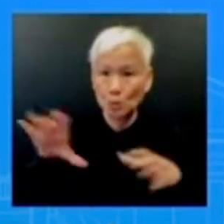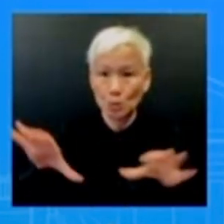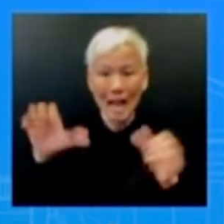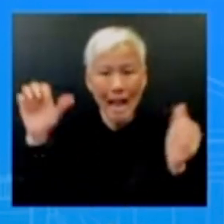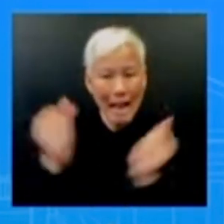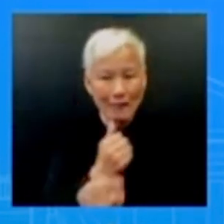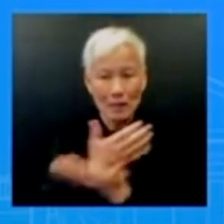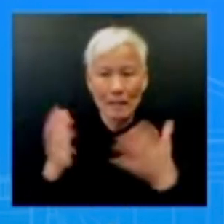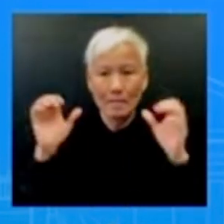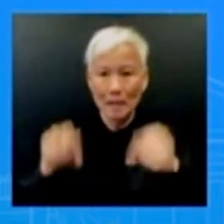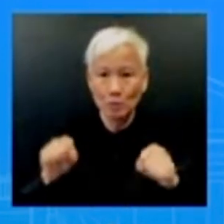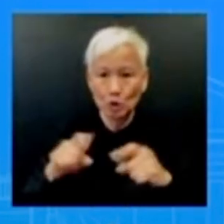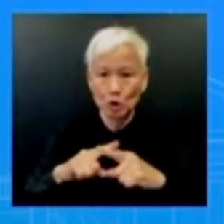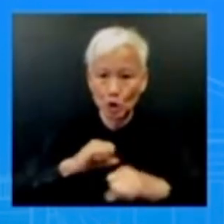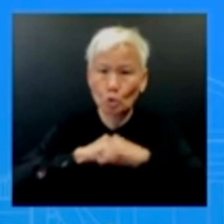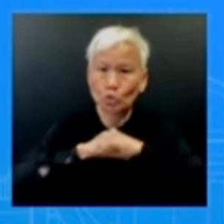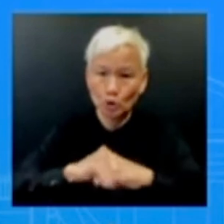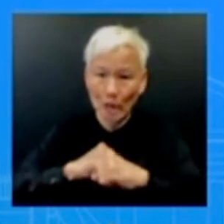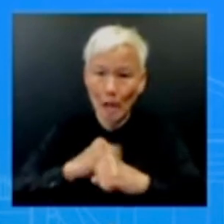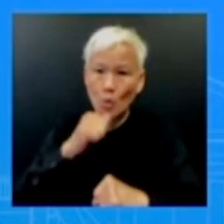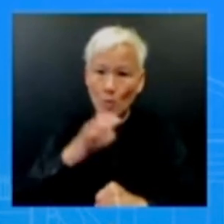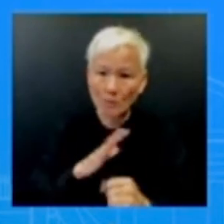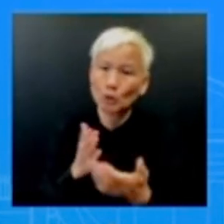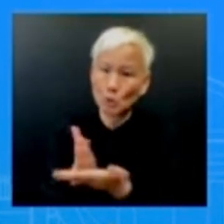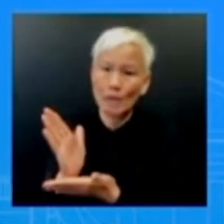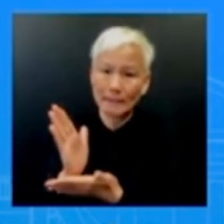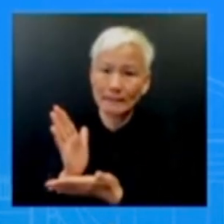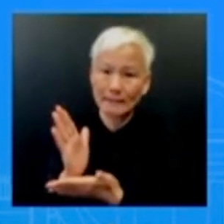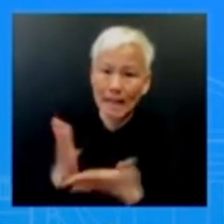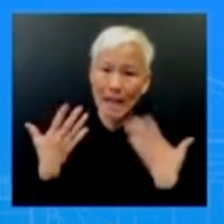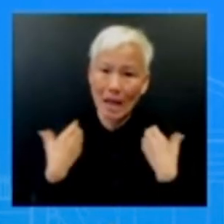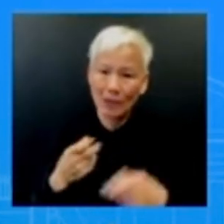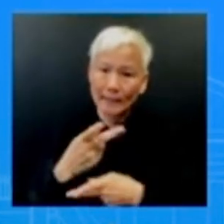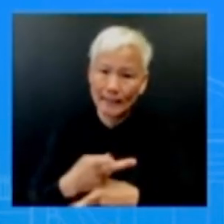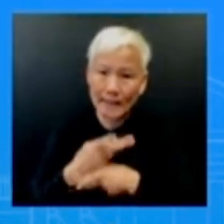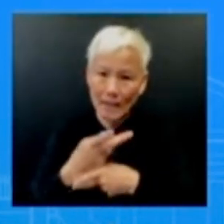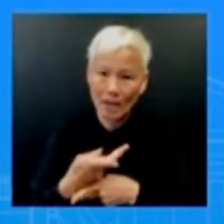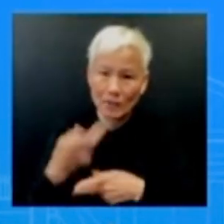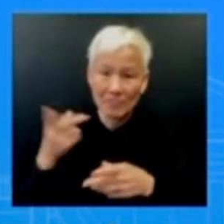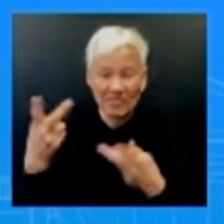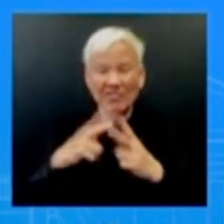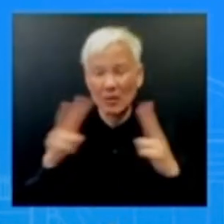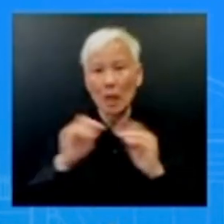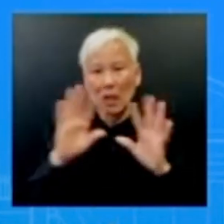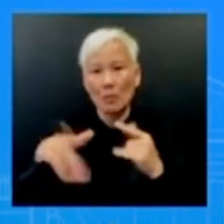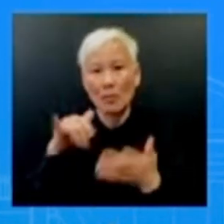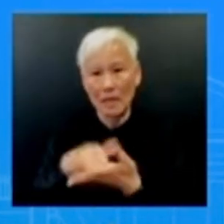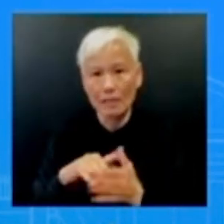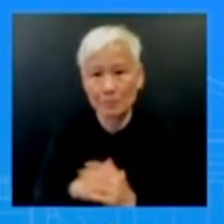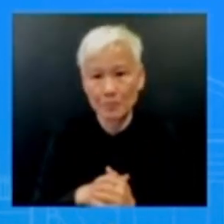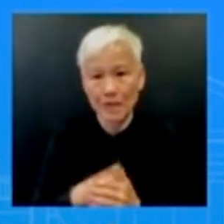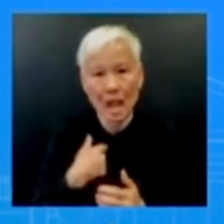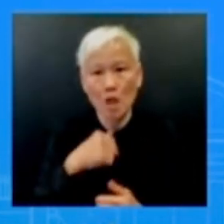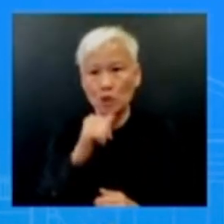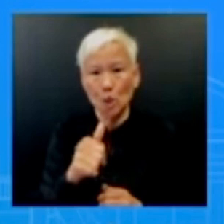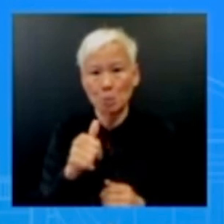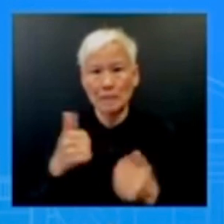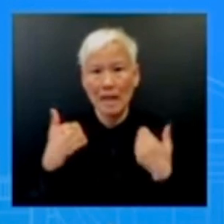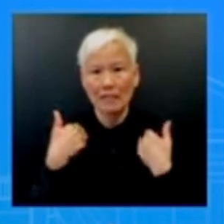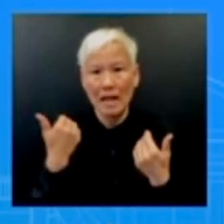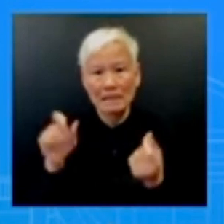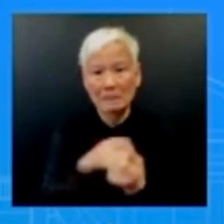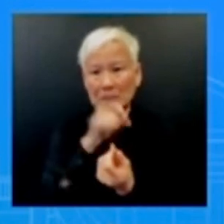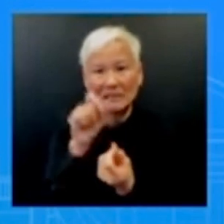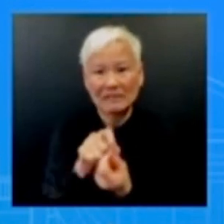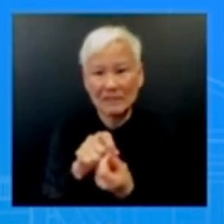protect women's rights to health care, and he's been very clear about that. I don't have any specifics to say on those